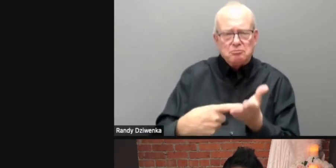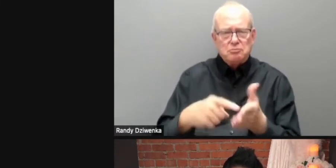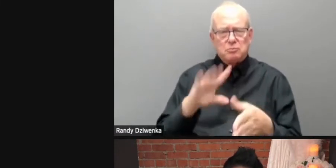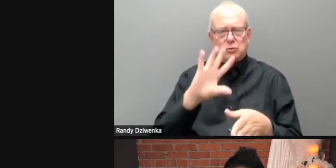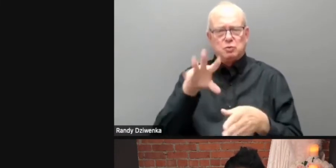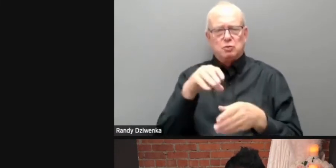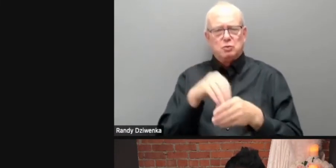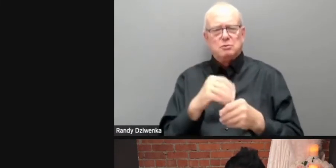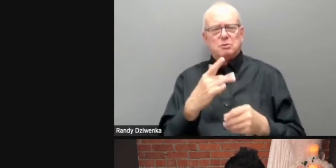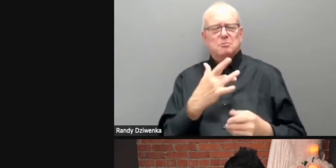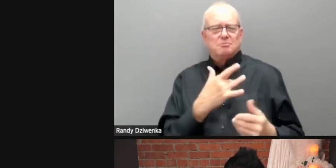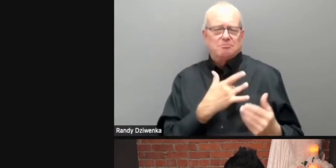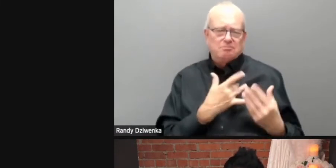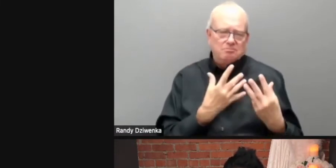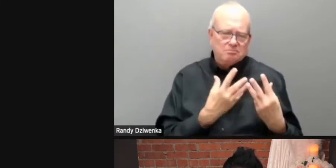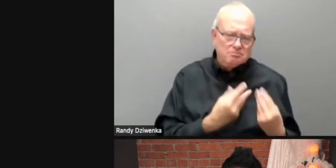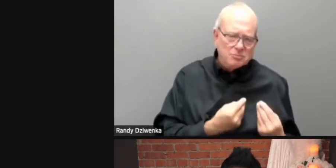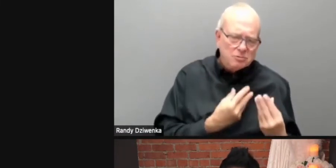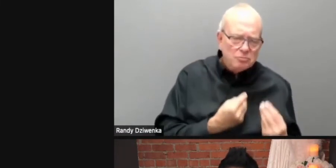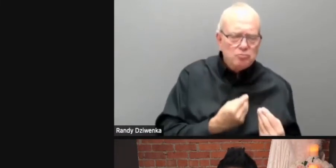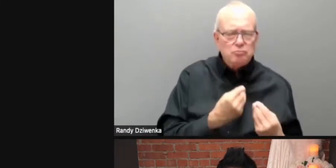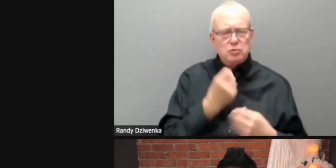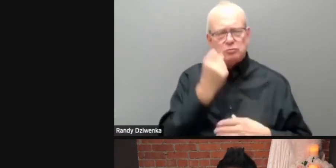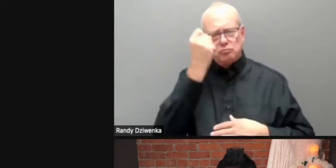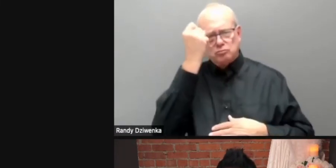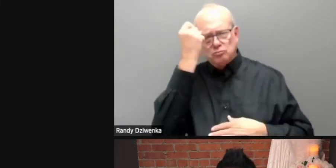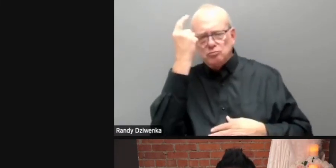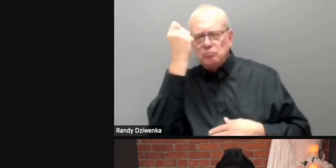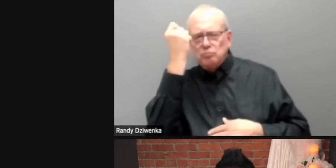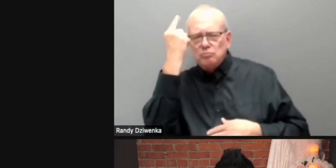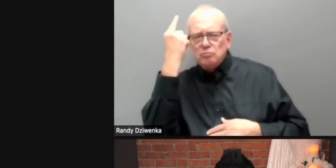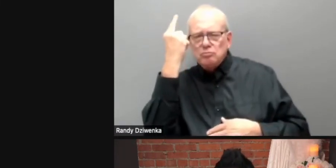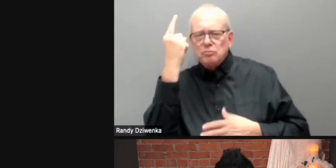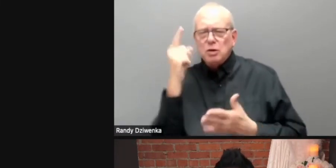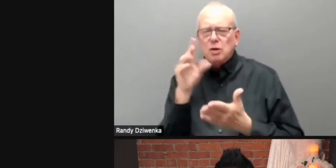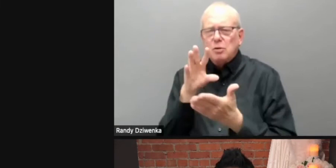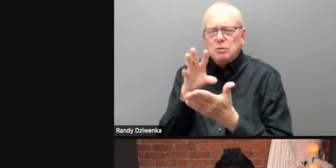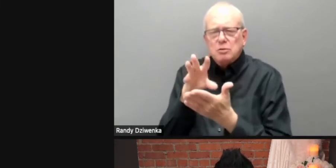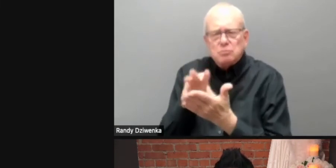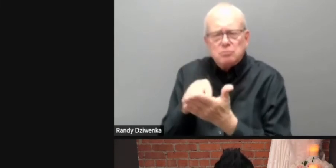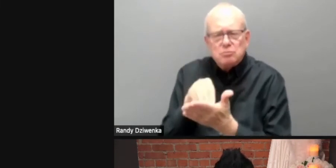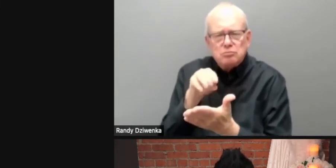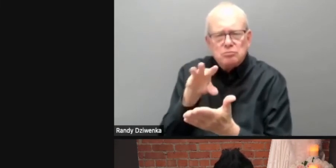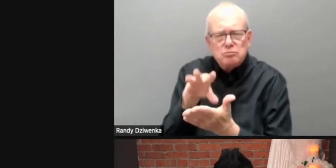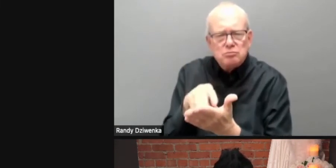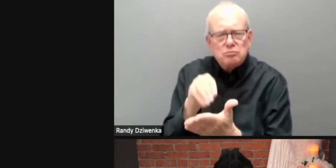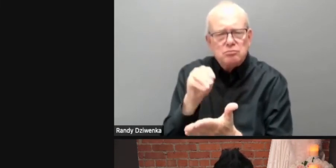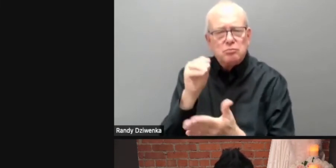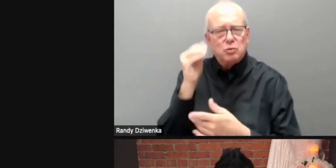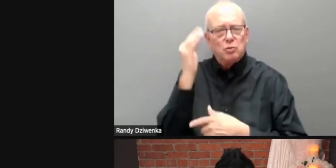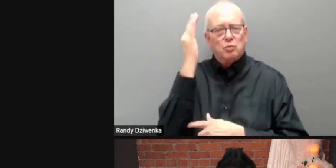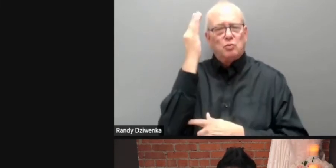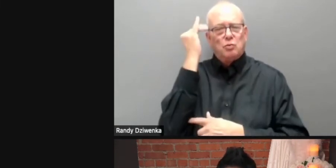knowledge or wisdom. Because in the end, when we know better, we can do better.